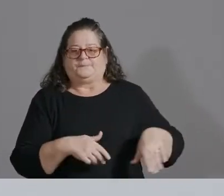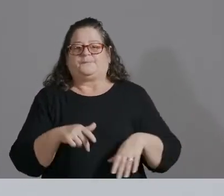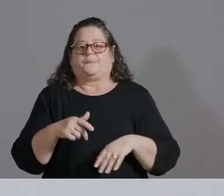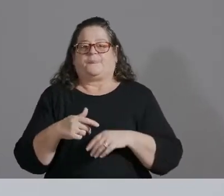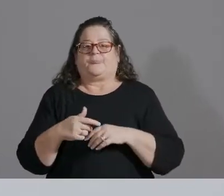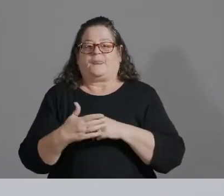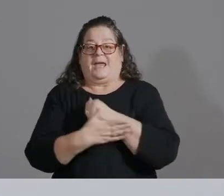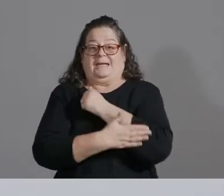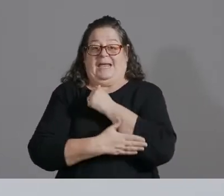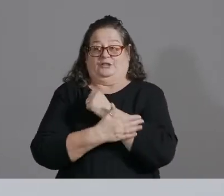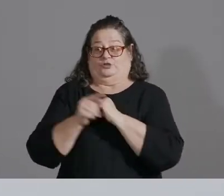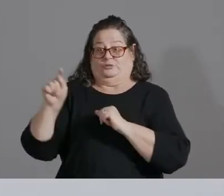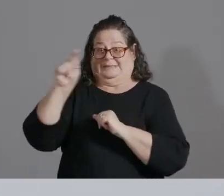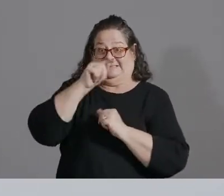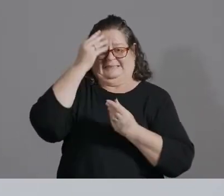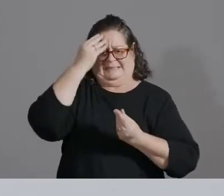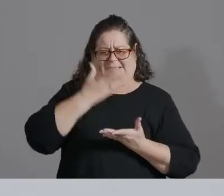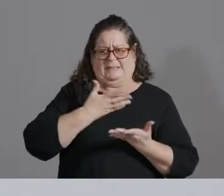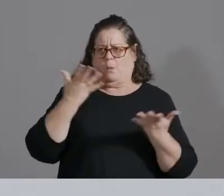to the recipients of it.